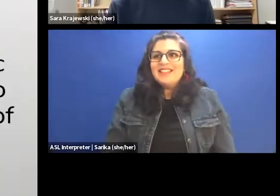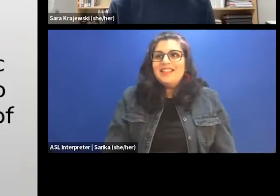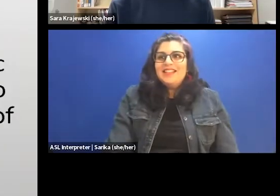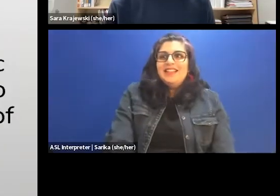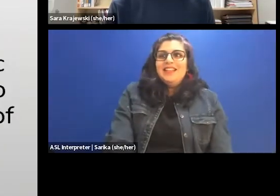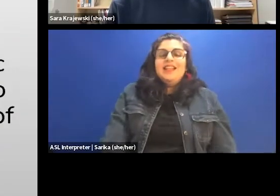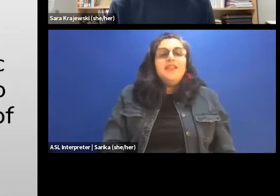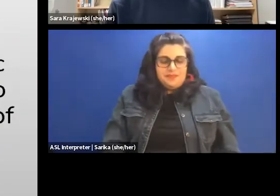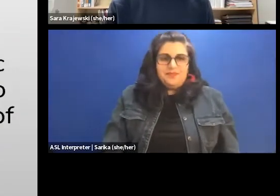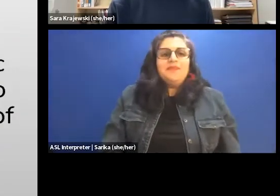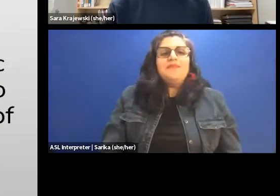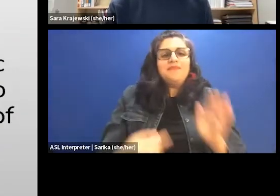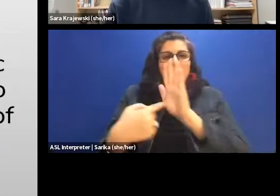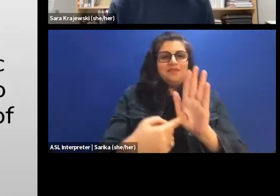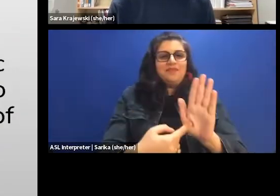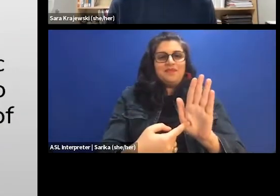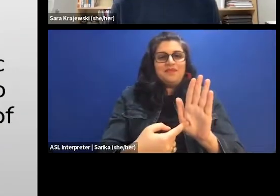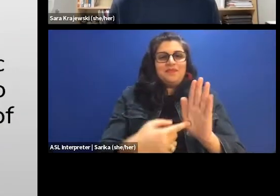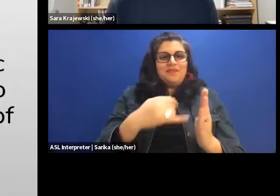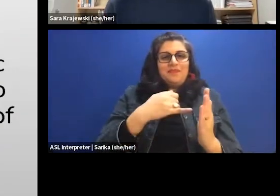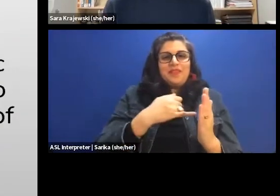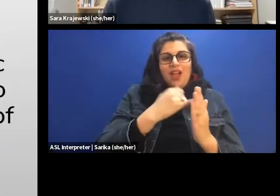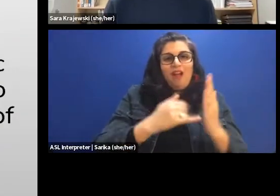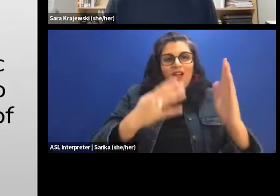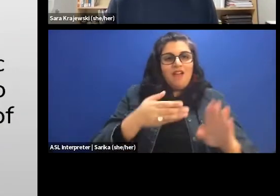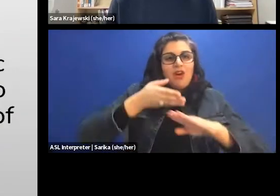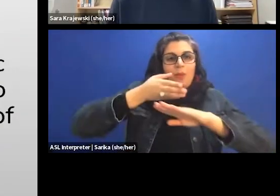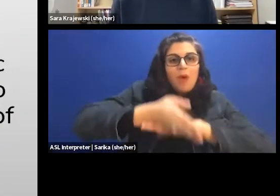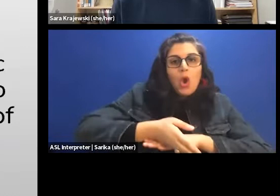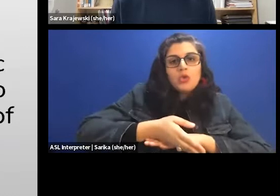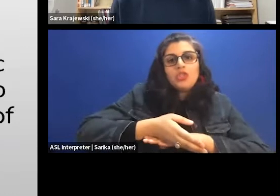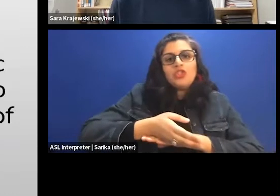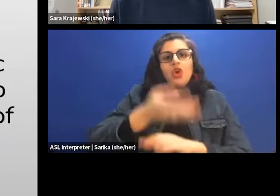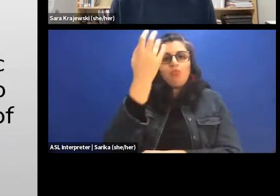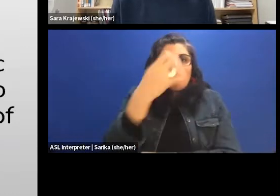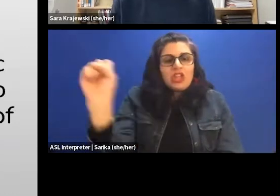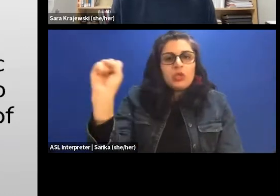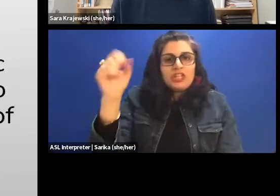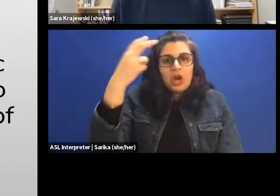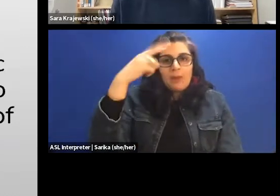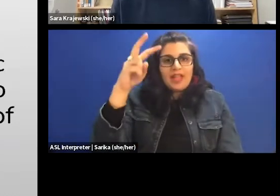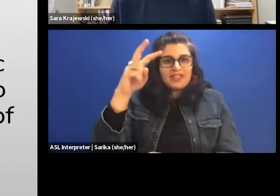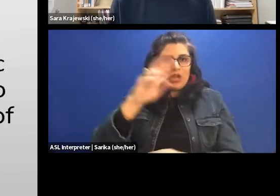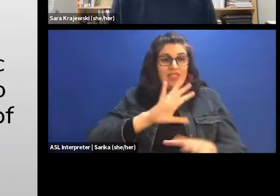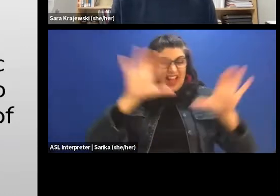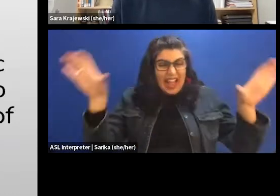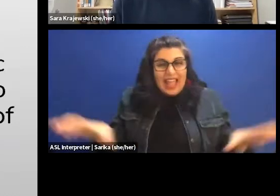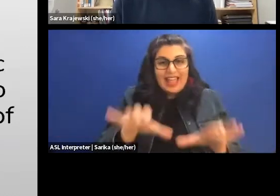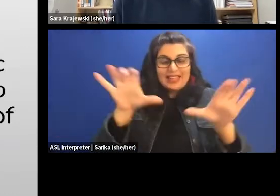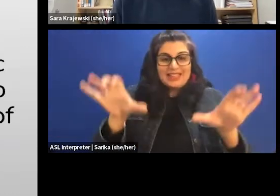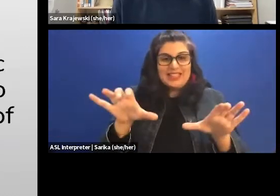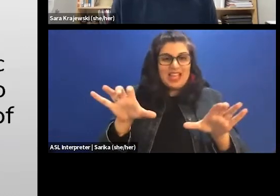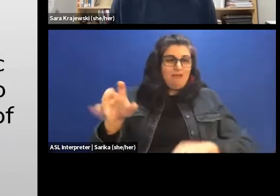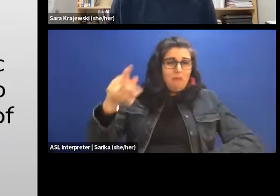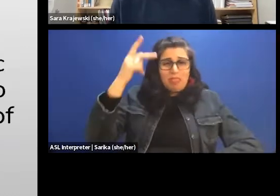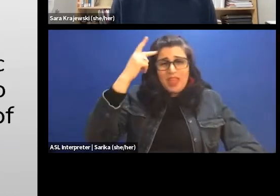This exhibition features the artists of post-revolutionary Mexico and their active roles in political, social, and artistic